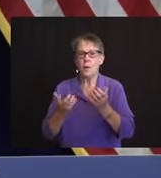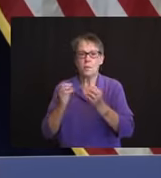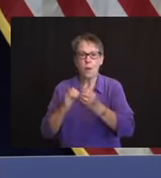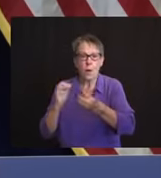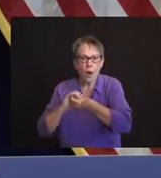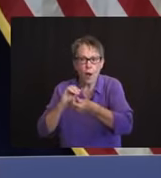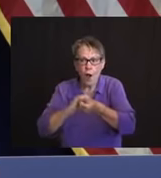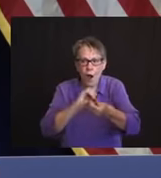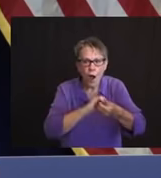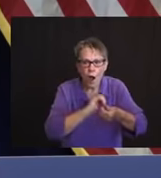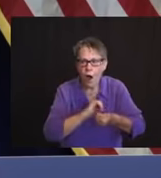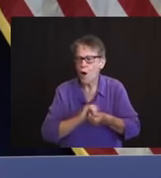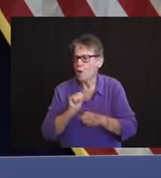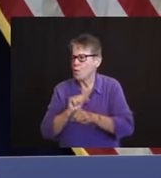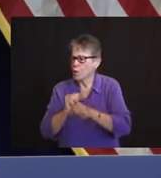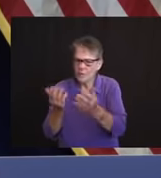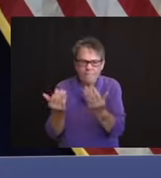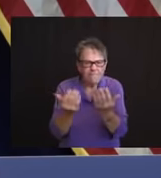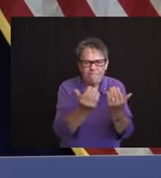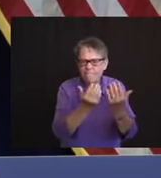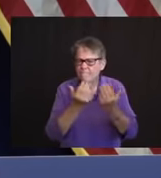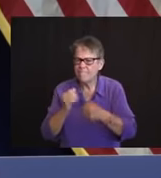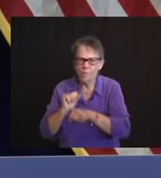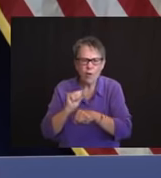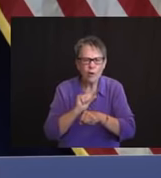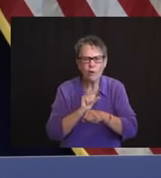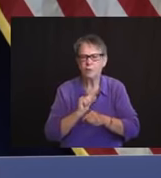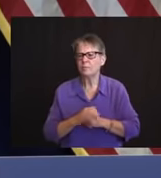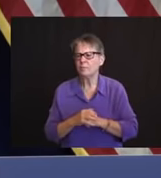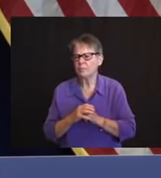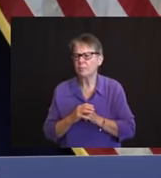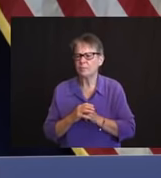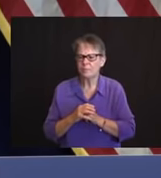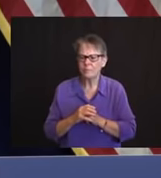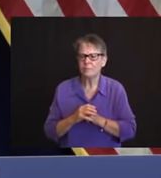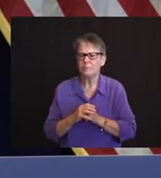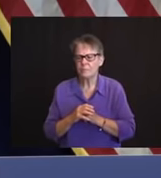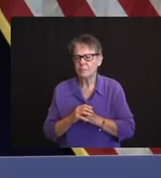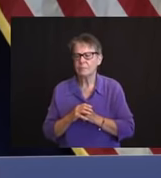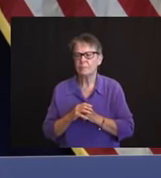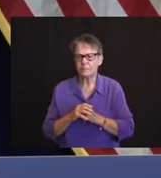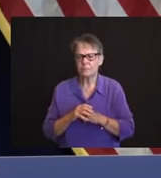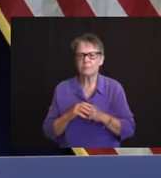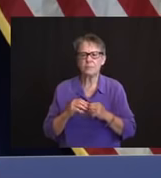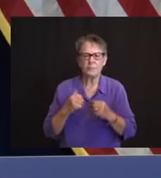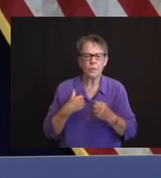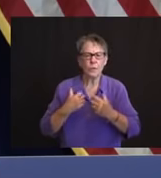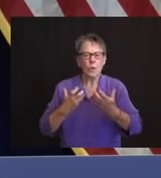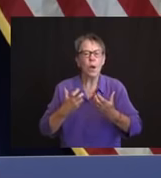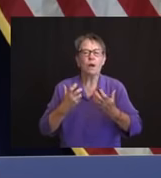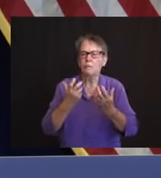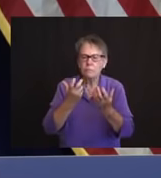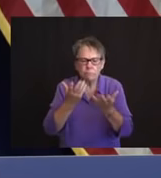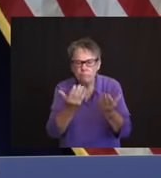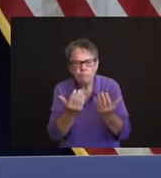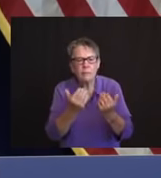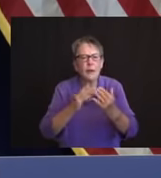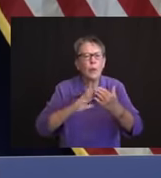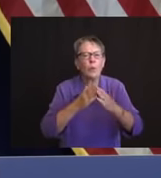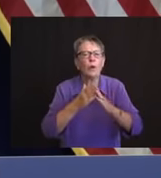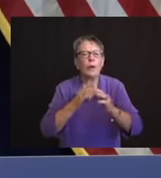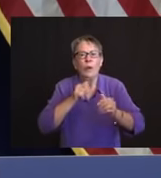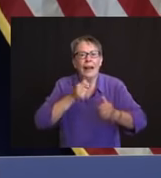important perspectives of people who are affected by the success and failure of casinos in Atlantic